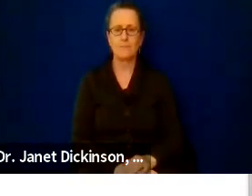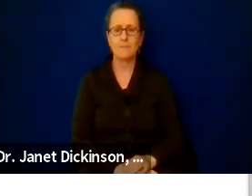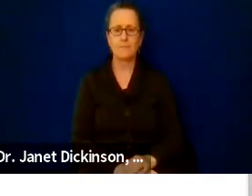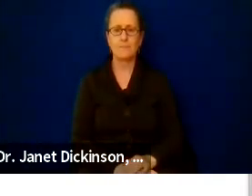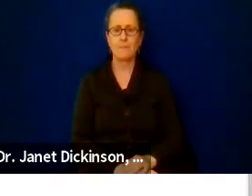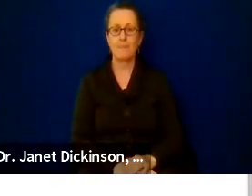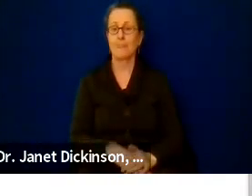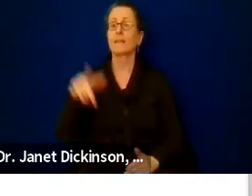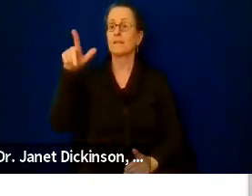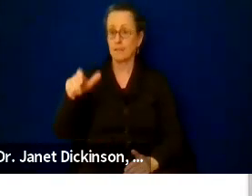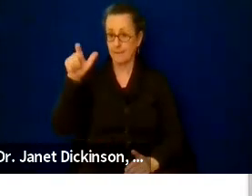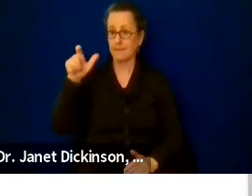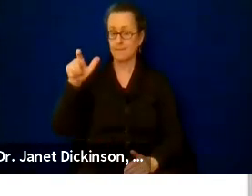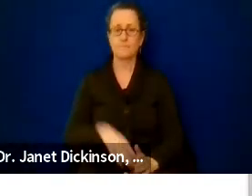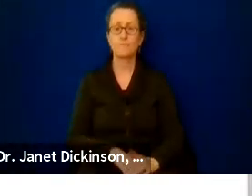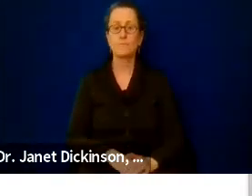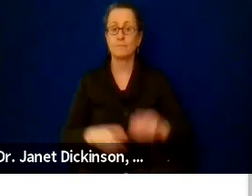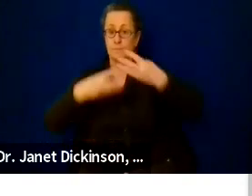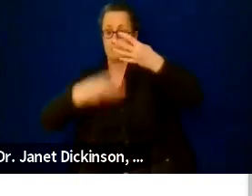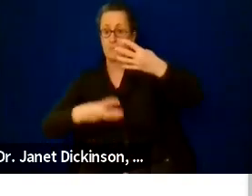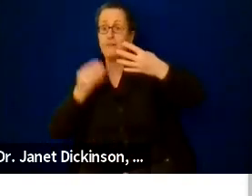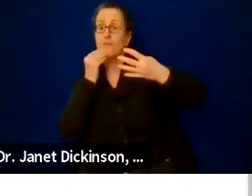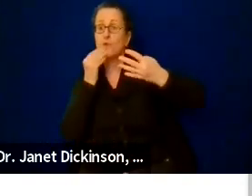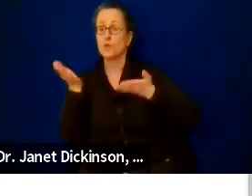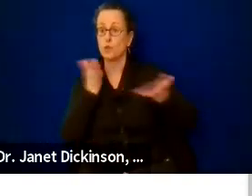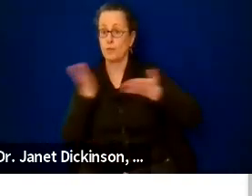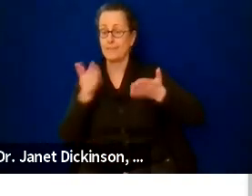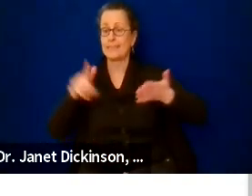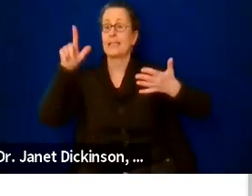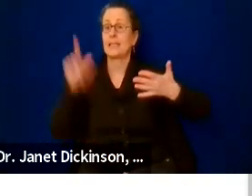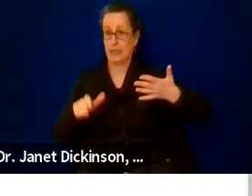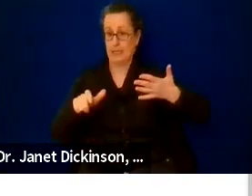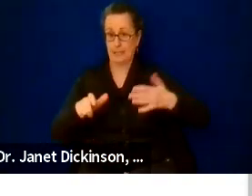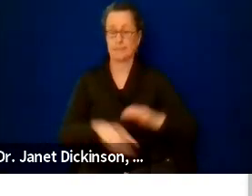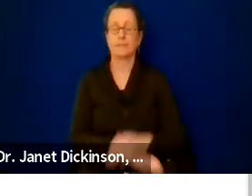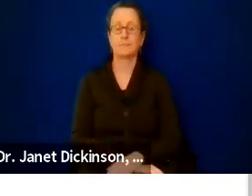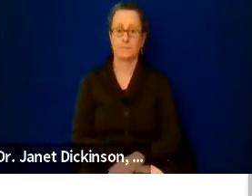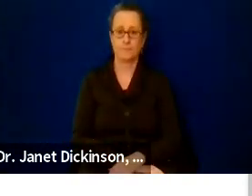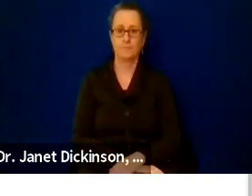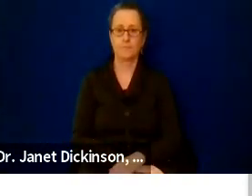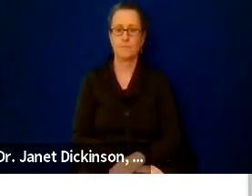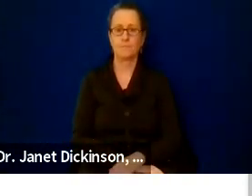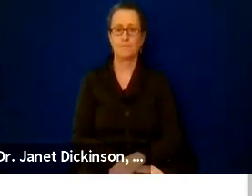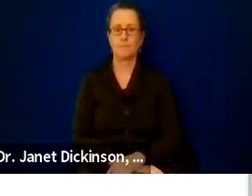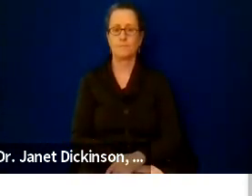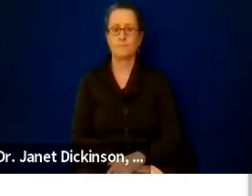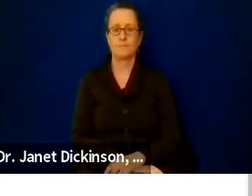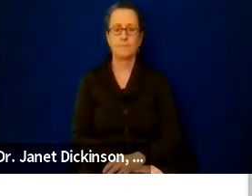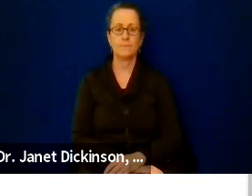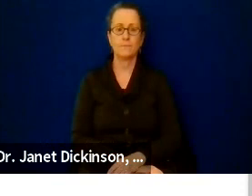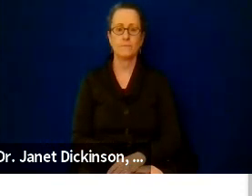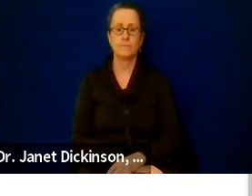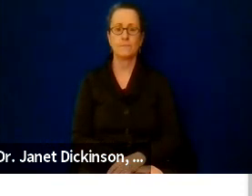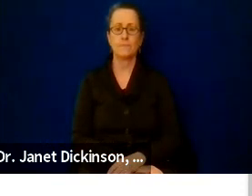And if you click on departments, you can see food services. If you click on food services again, it takes you to